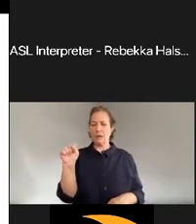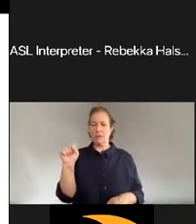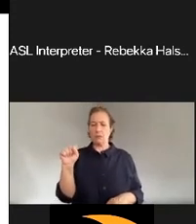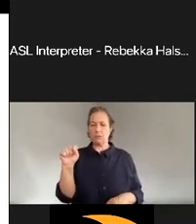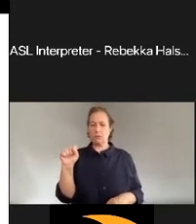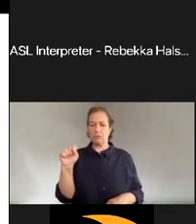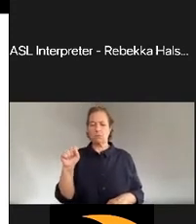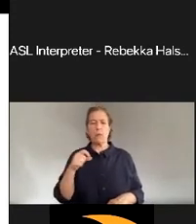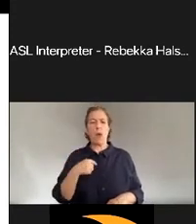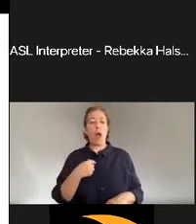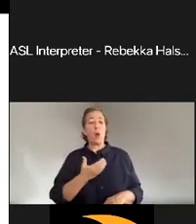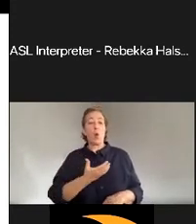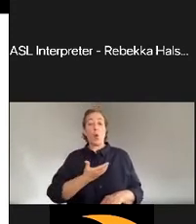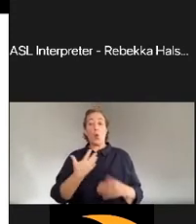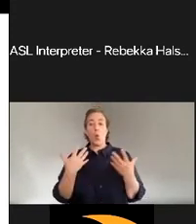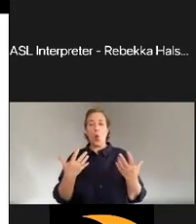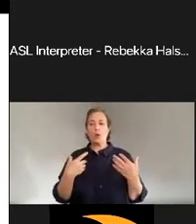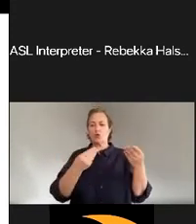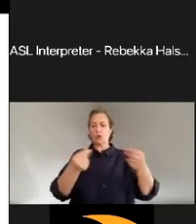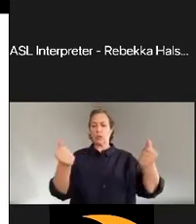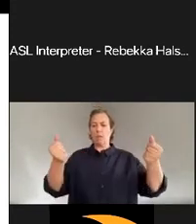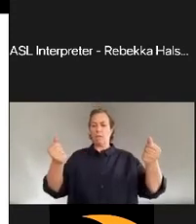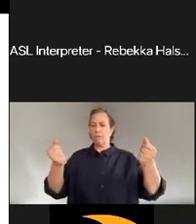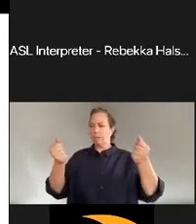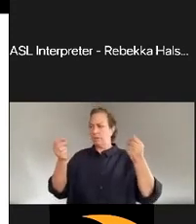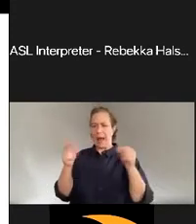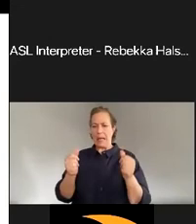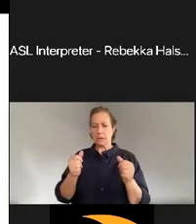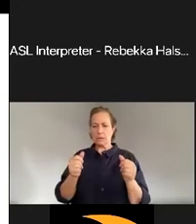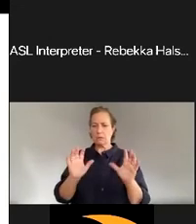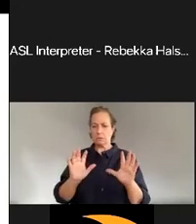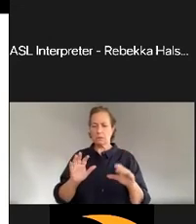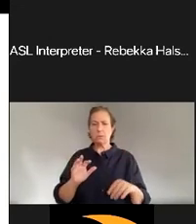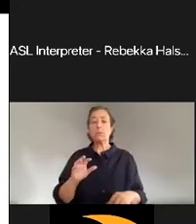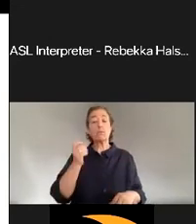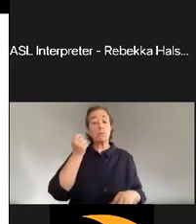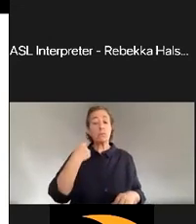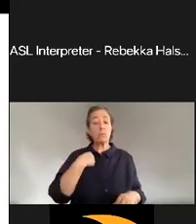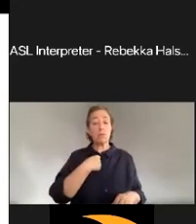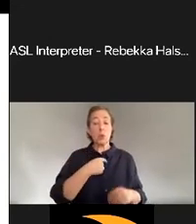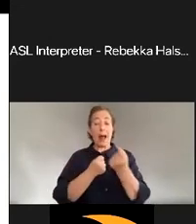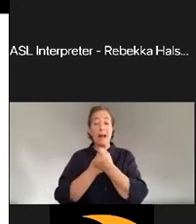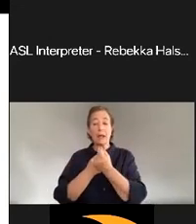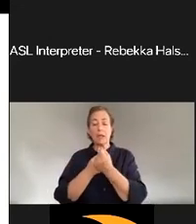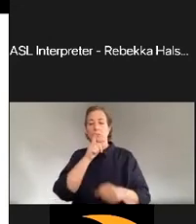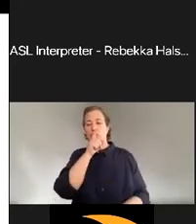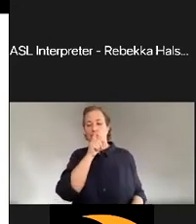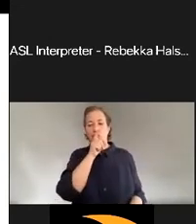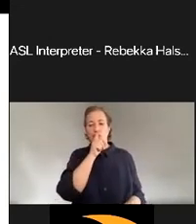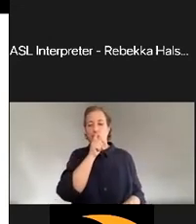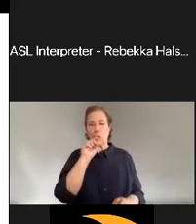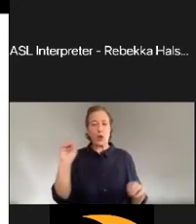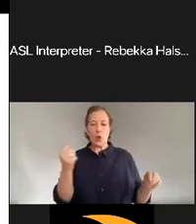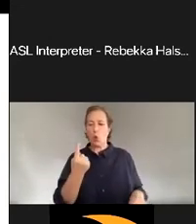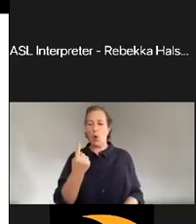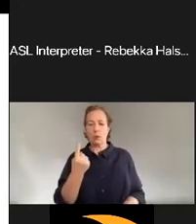resolve all complaints, but we do not act as an advocate for any of the parties. Sometimes there are